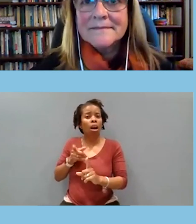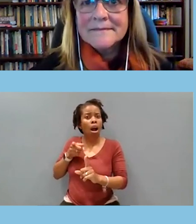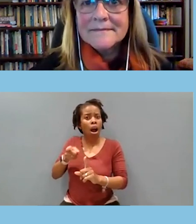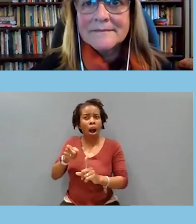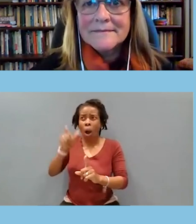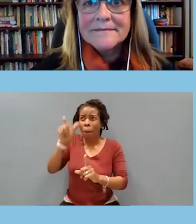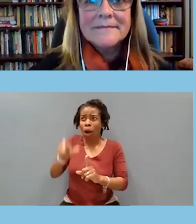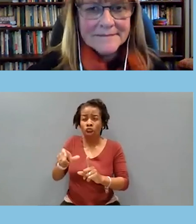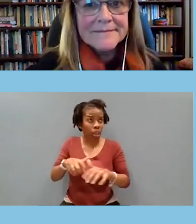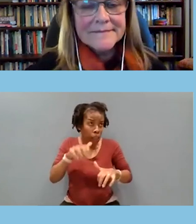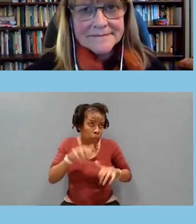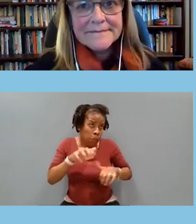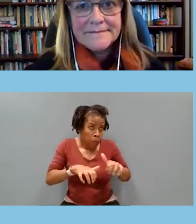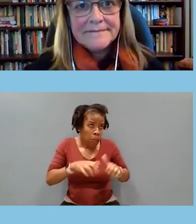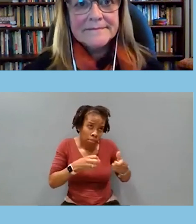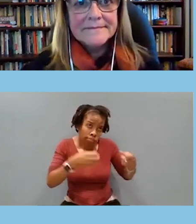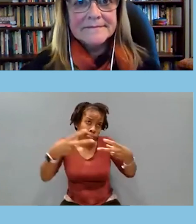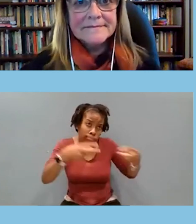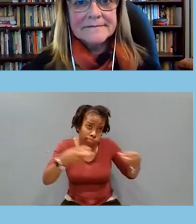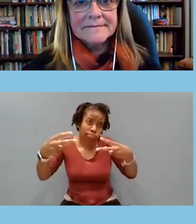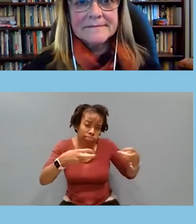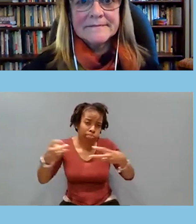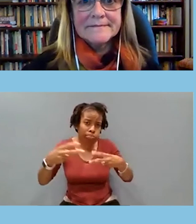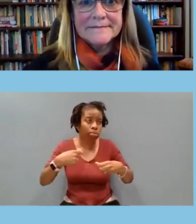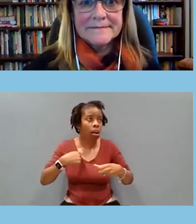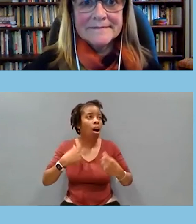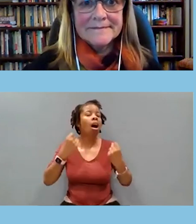a human labor, and that